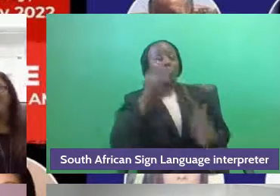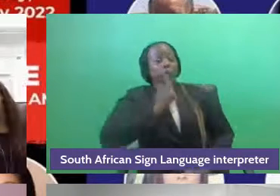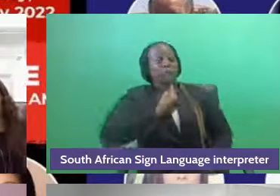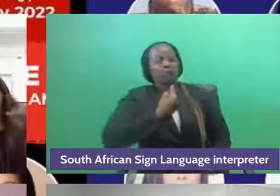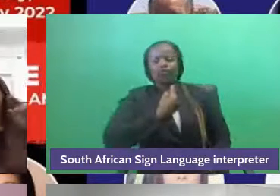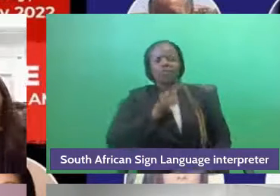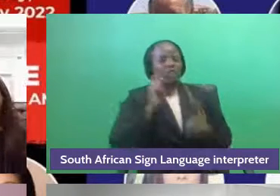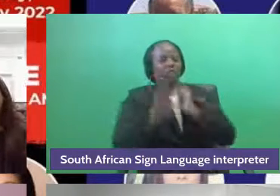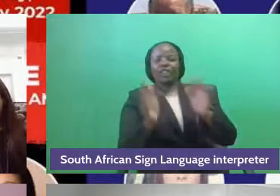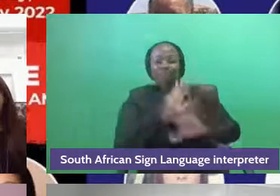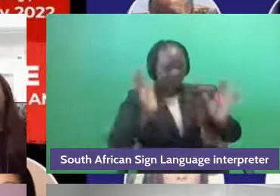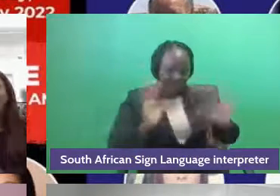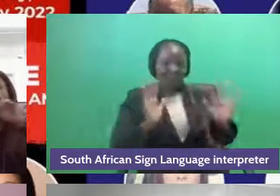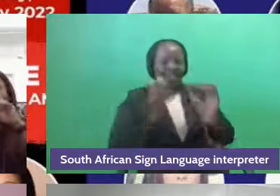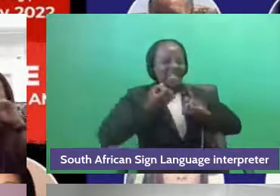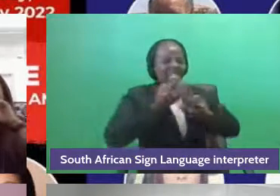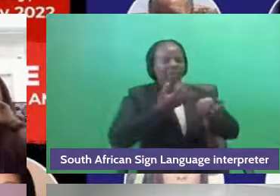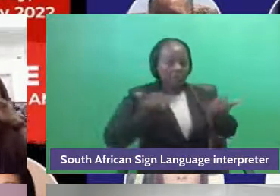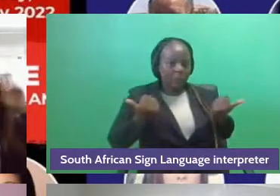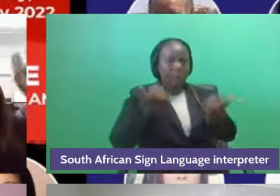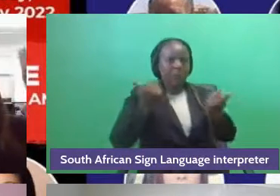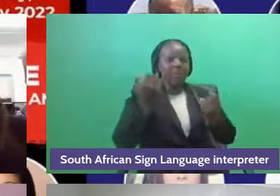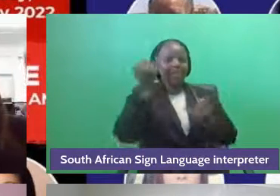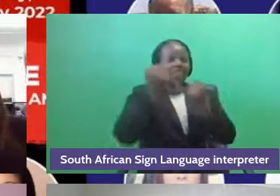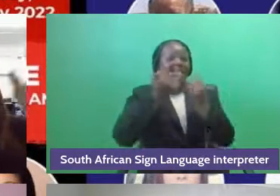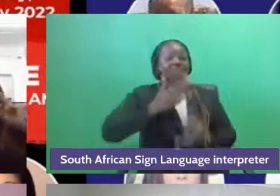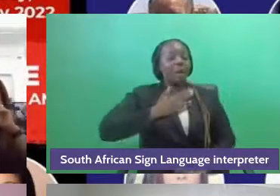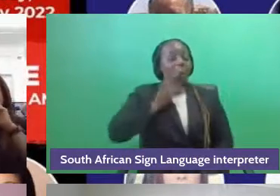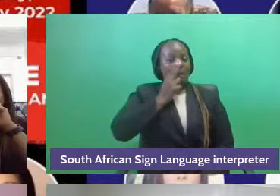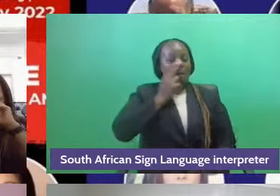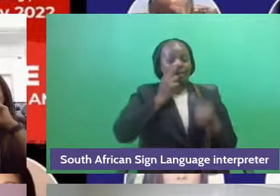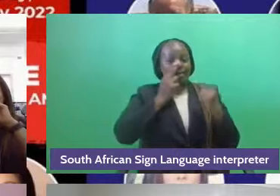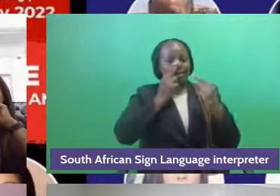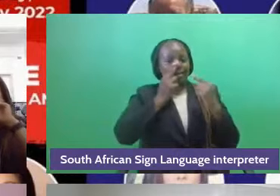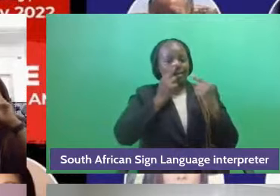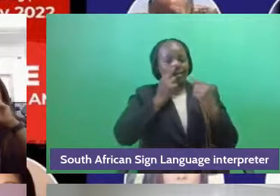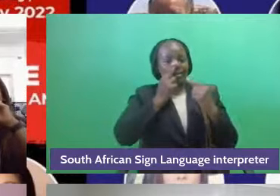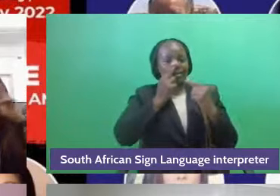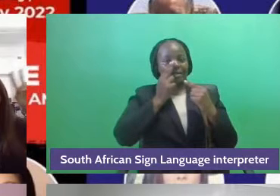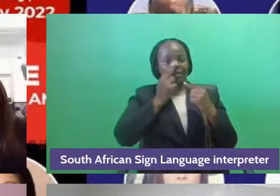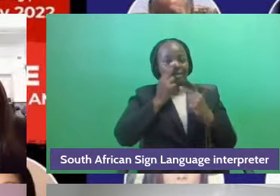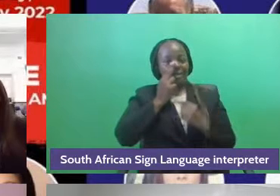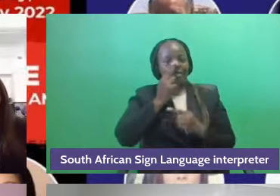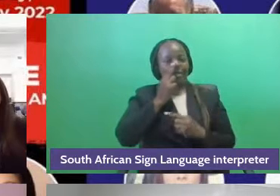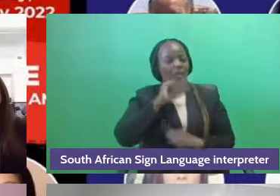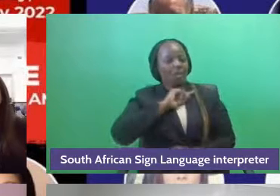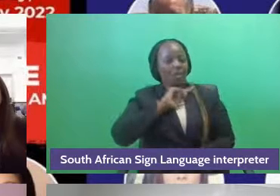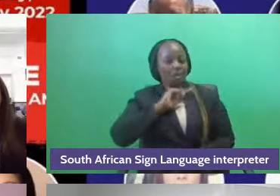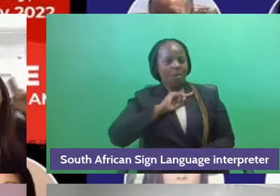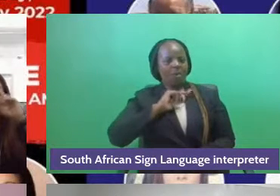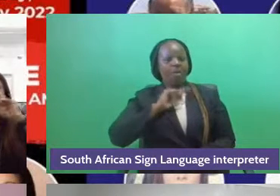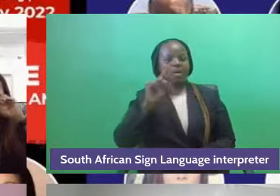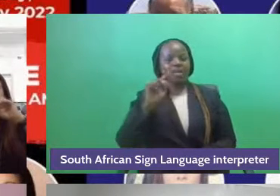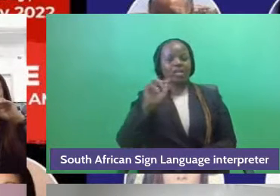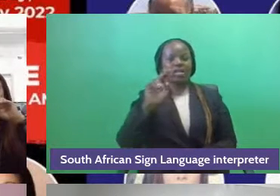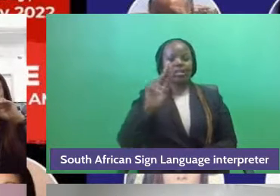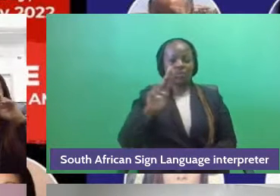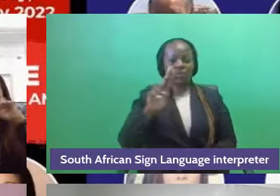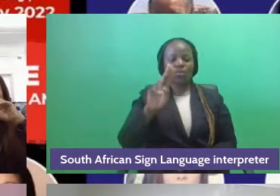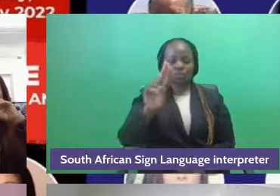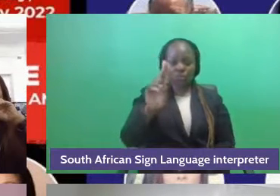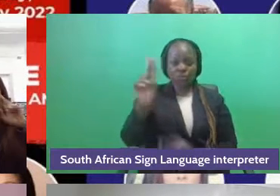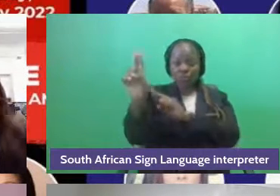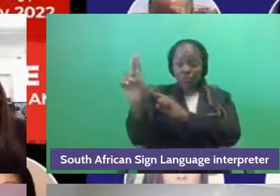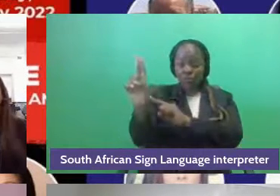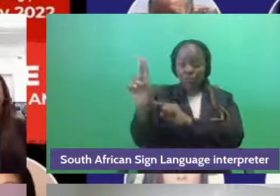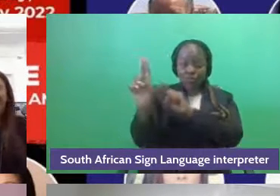it. And my sign name is Upasna because this is you in the manual alphabet A to Z. This is you.